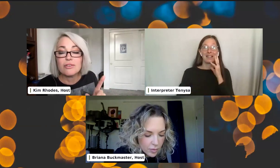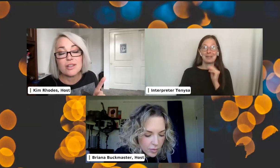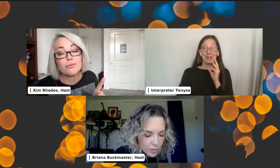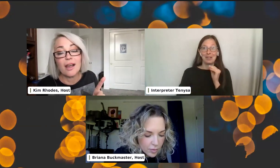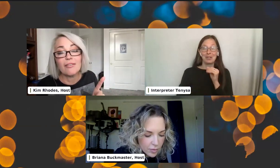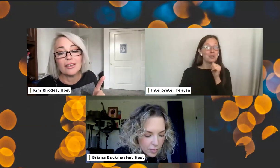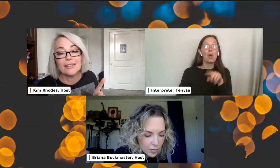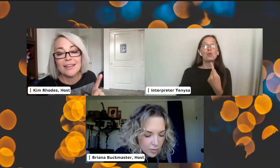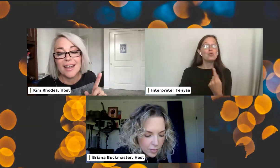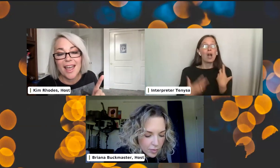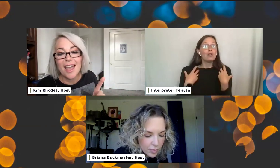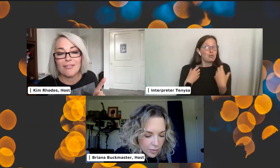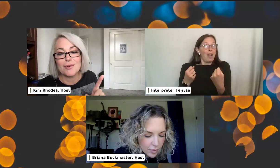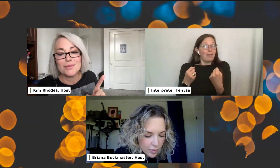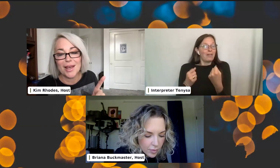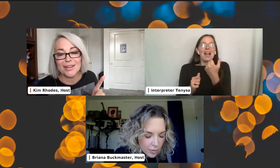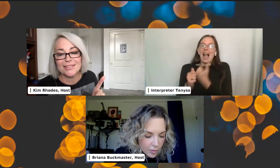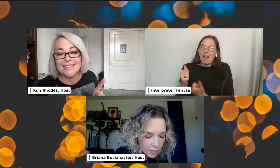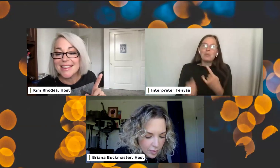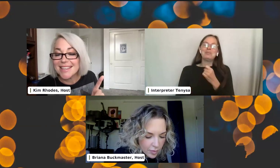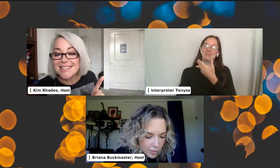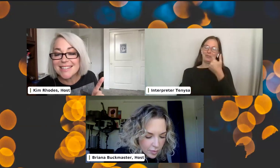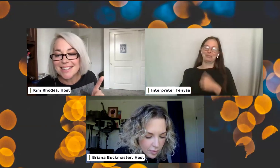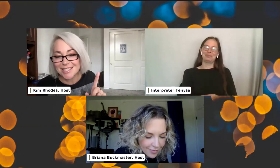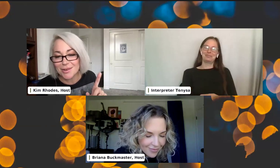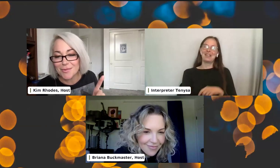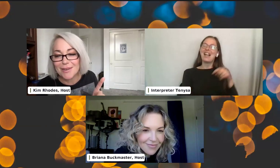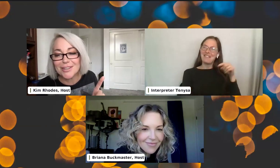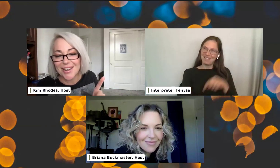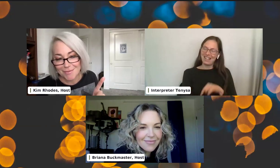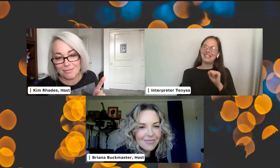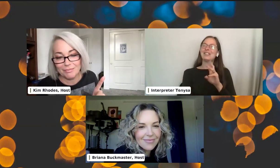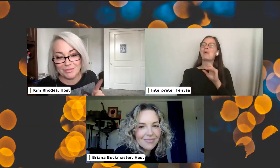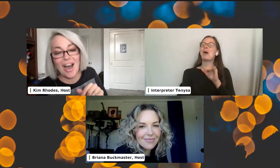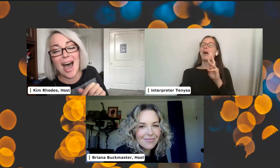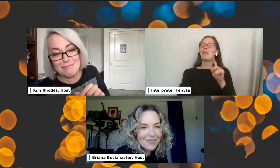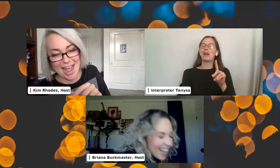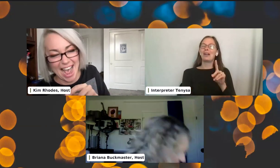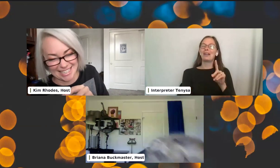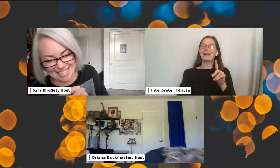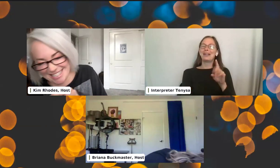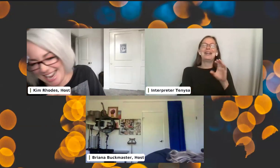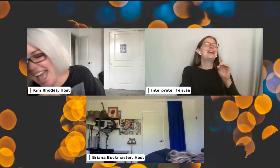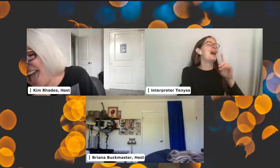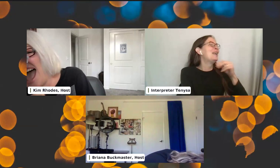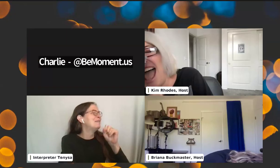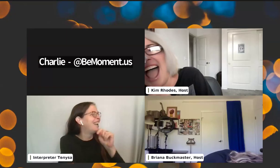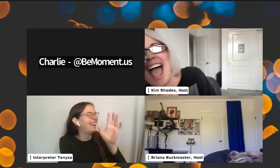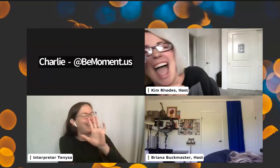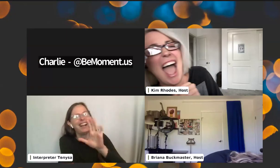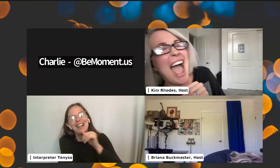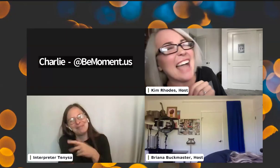experience, you don't just recover, everyone's better. This is the Wayward Podcast.